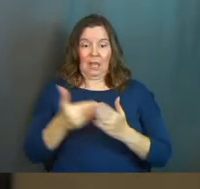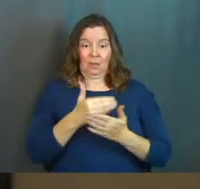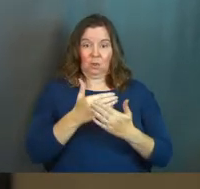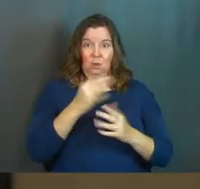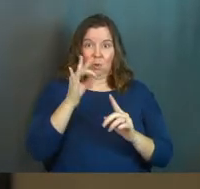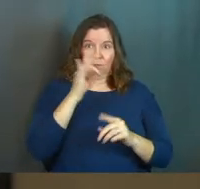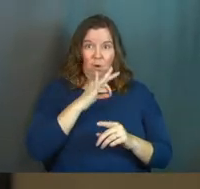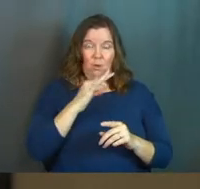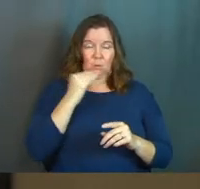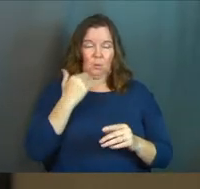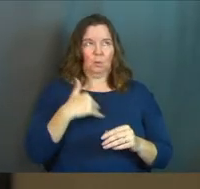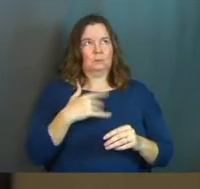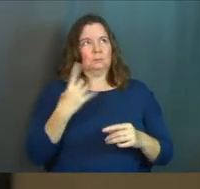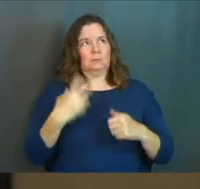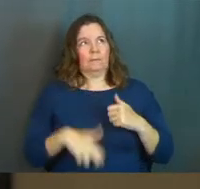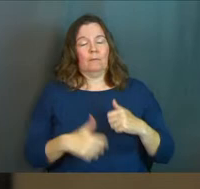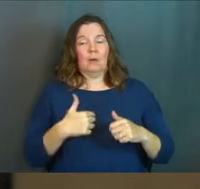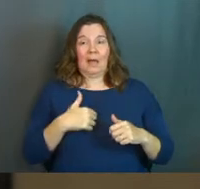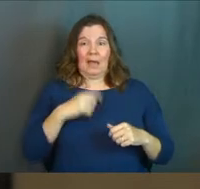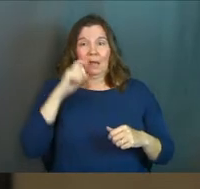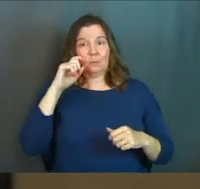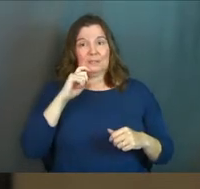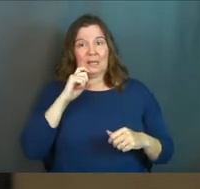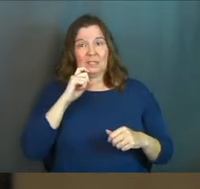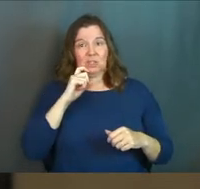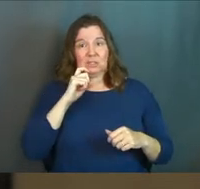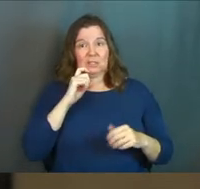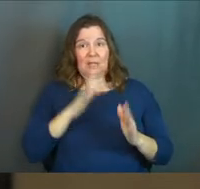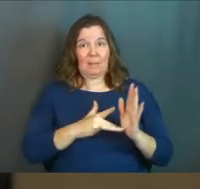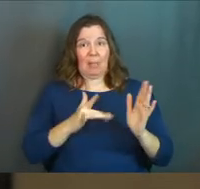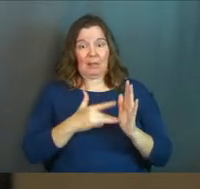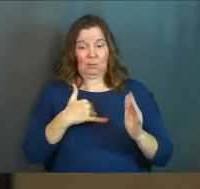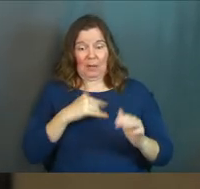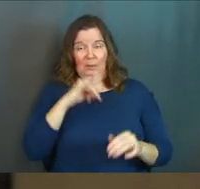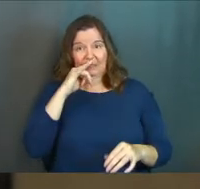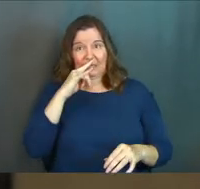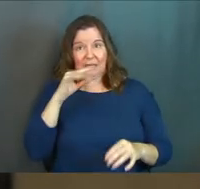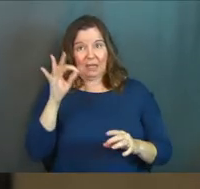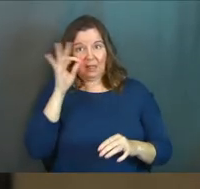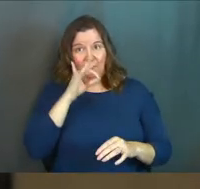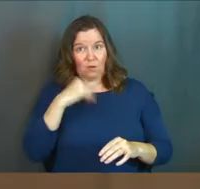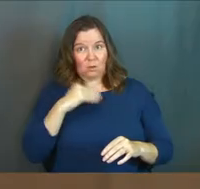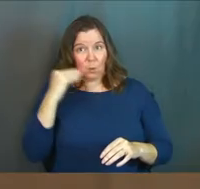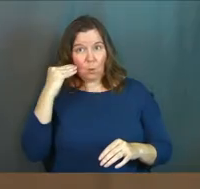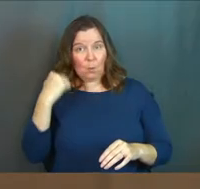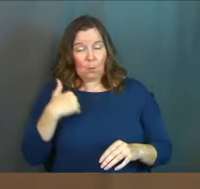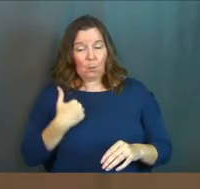this is tough. I was sexually molested when I was a kid in foster homes.